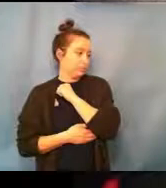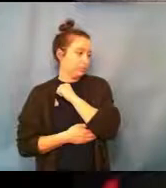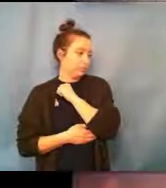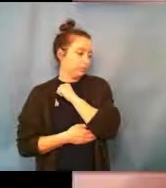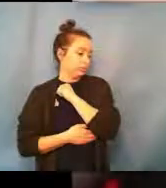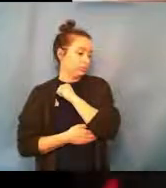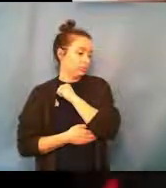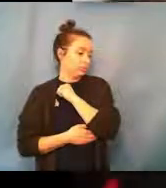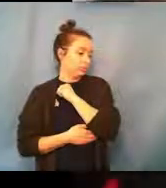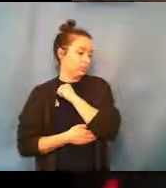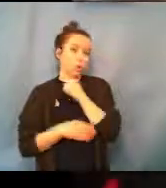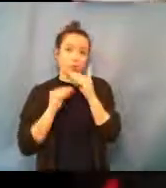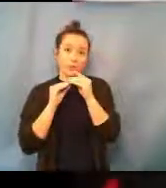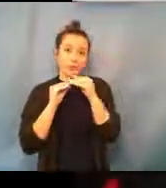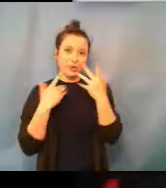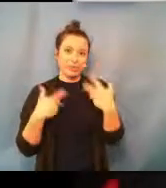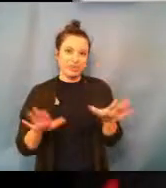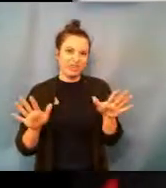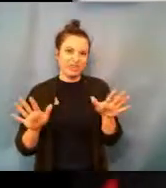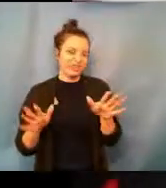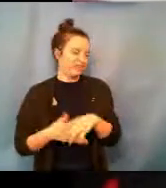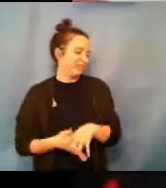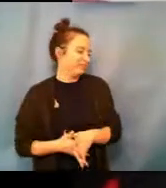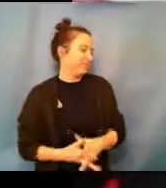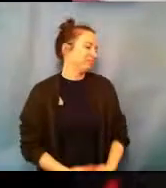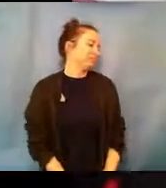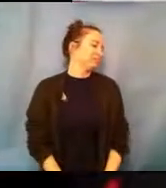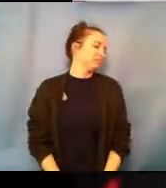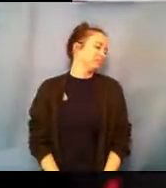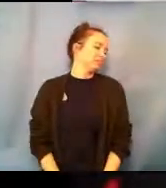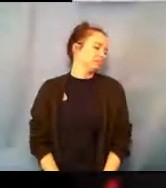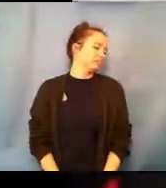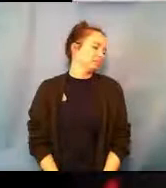All right, one more and we will be done with this page too, friends.